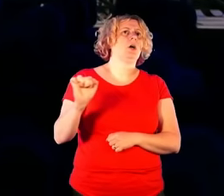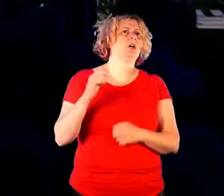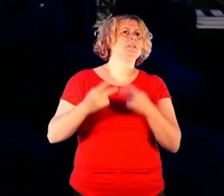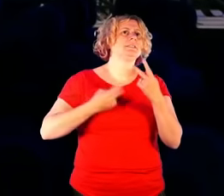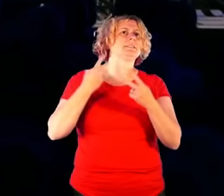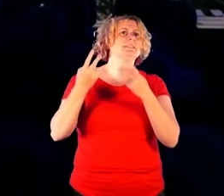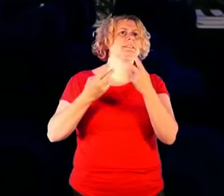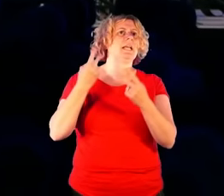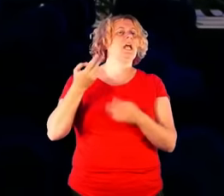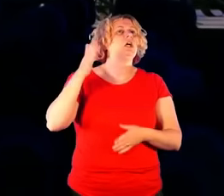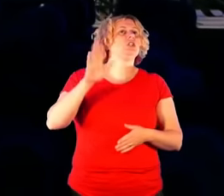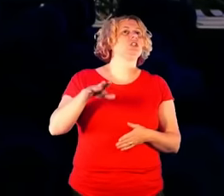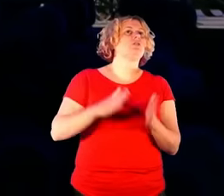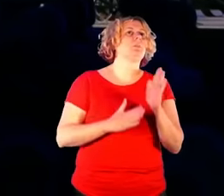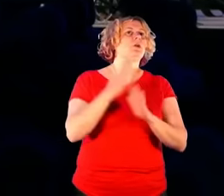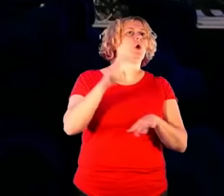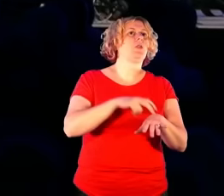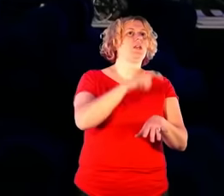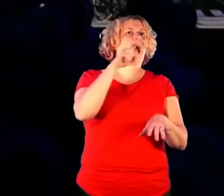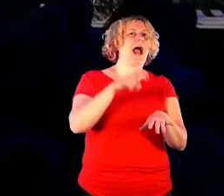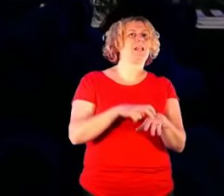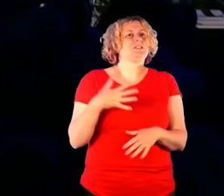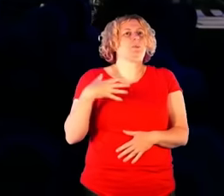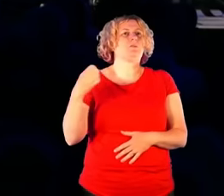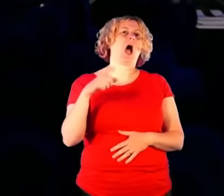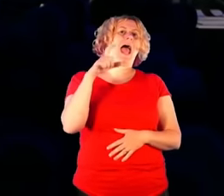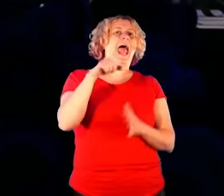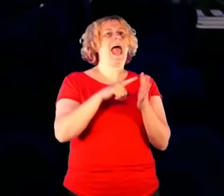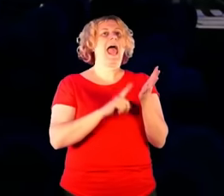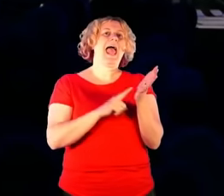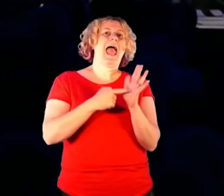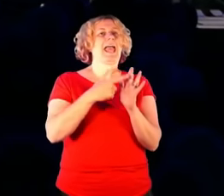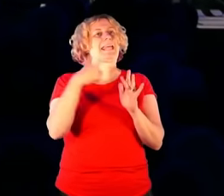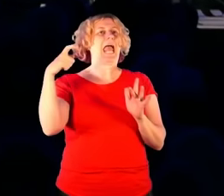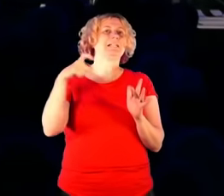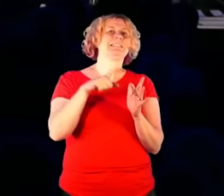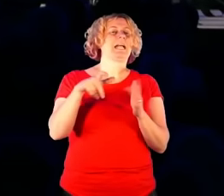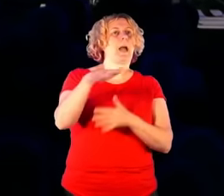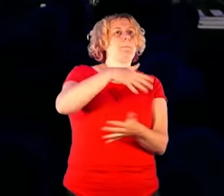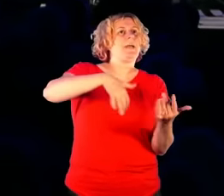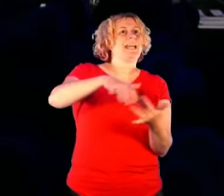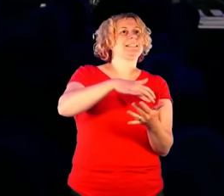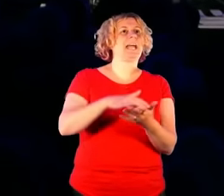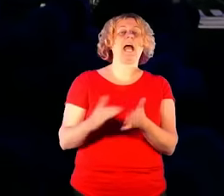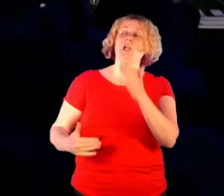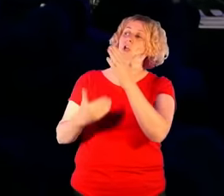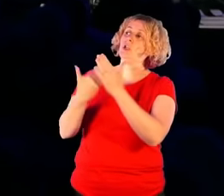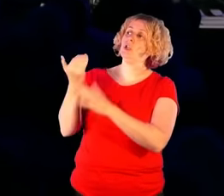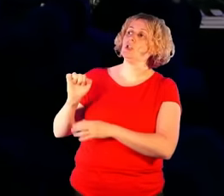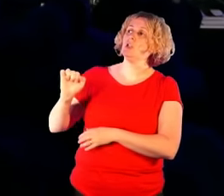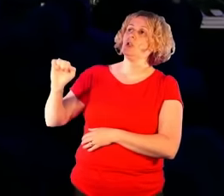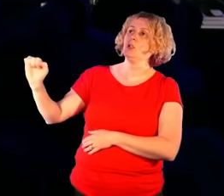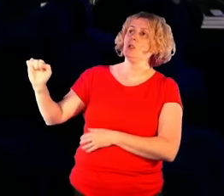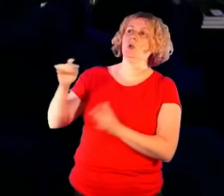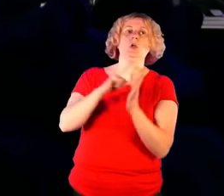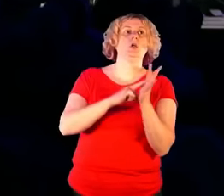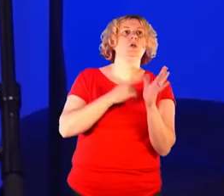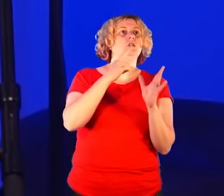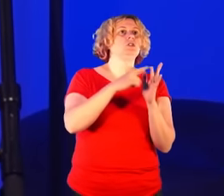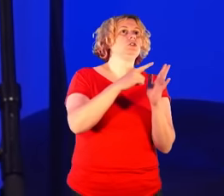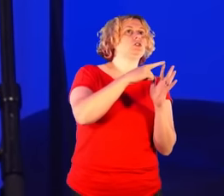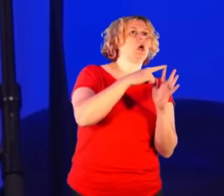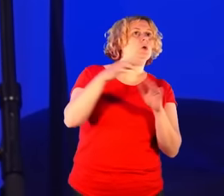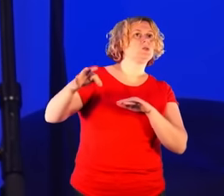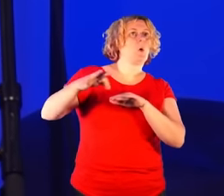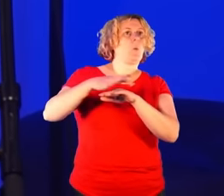Hails from Northern Ireland as well, so we've got the kind of Celtic mix on the front here. And new for this year, Joe's wife, Lani, who's